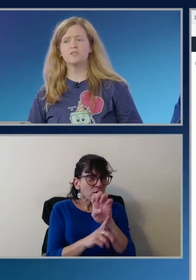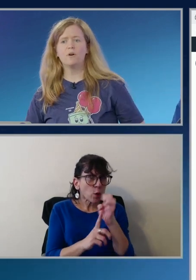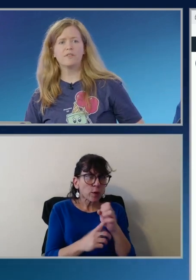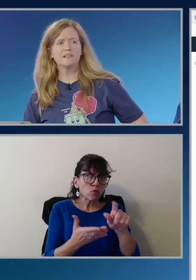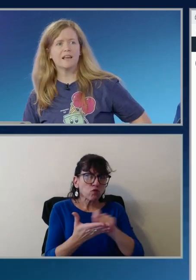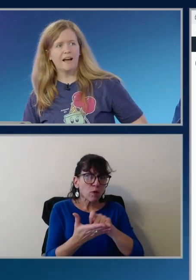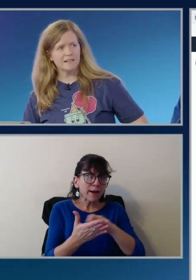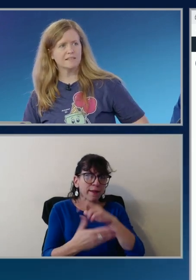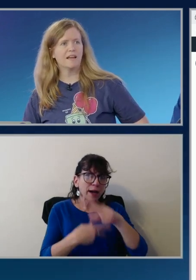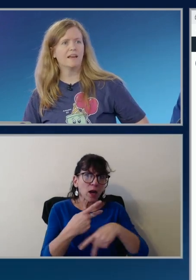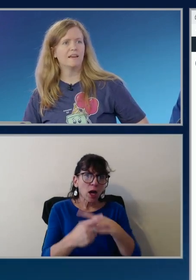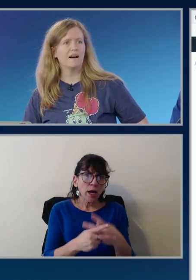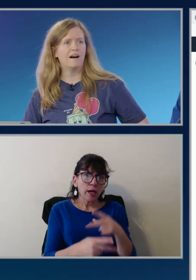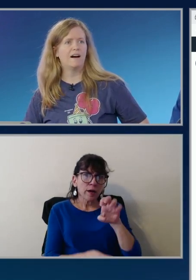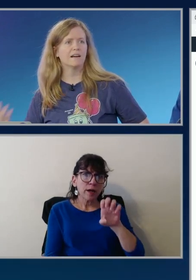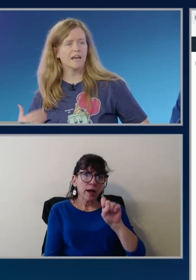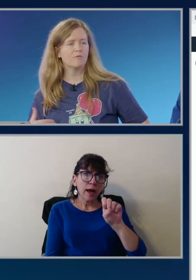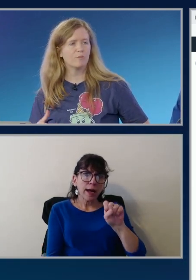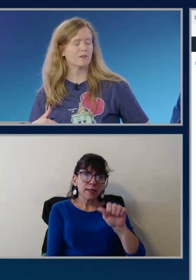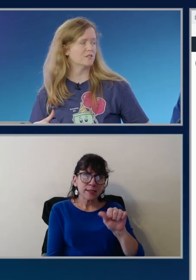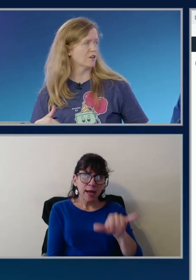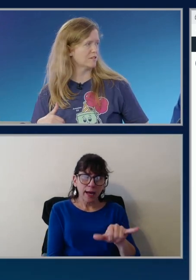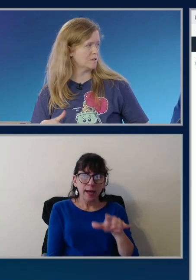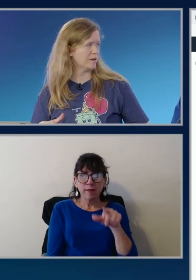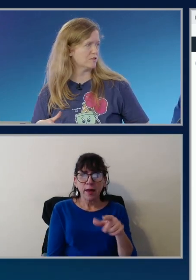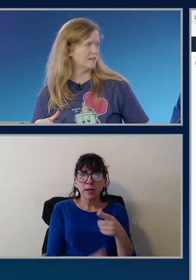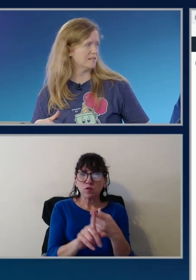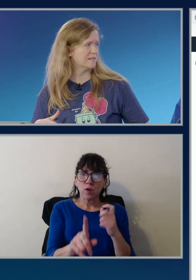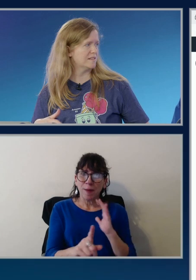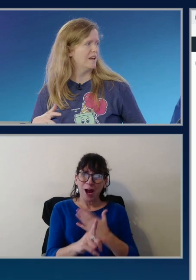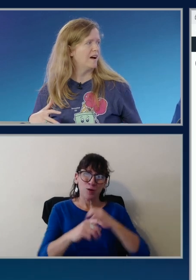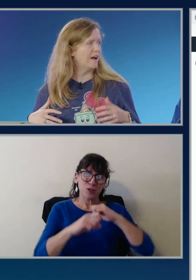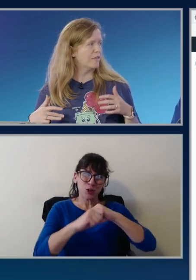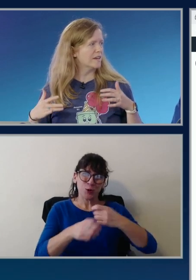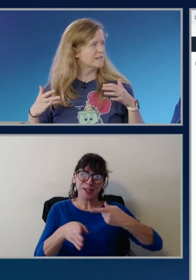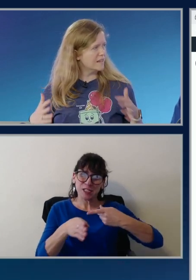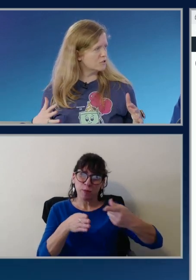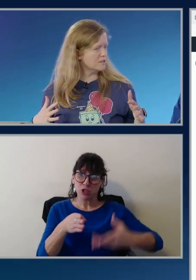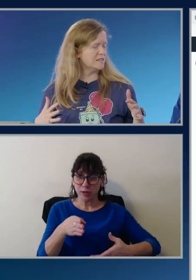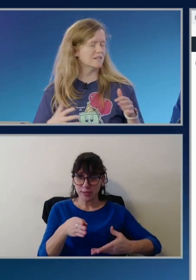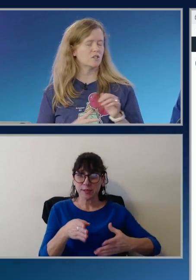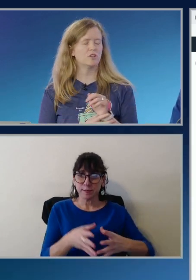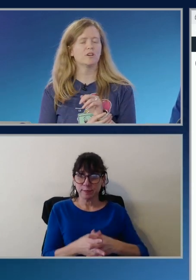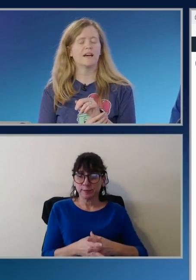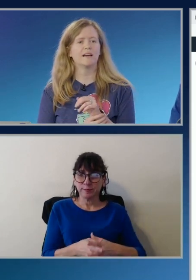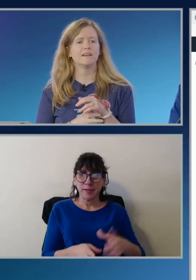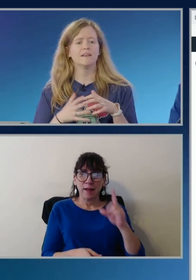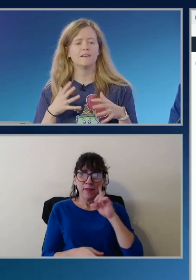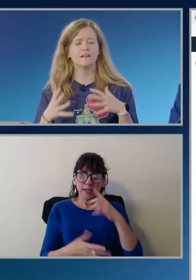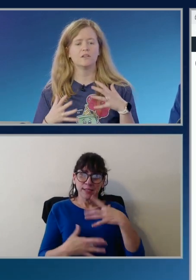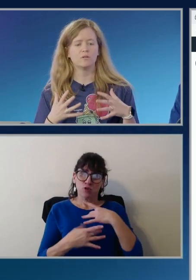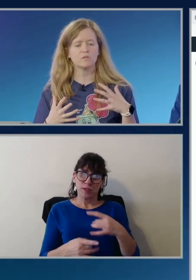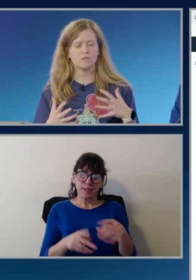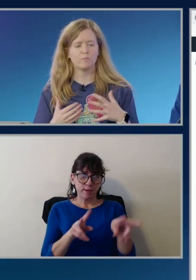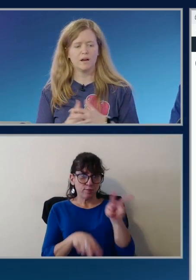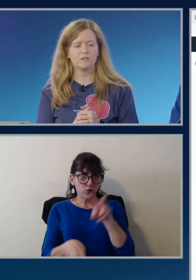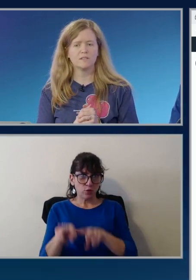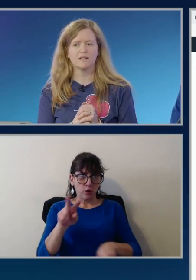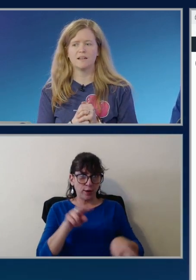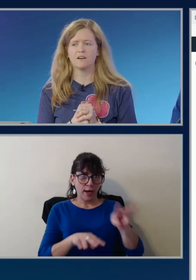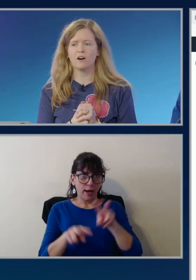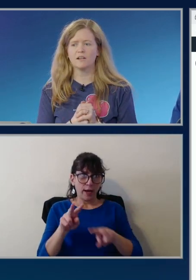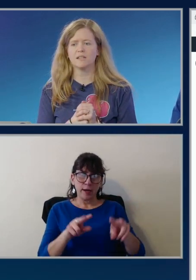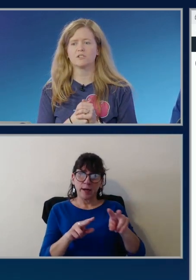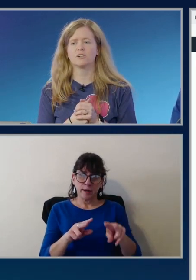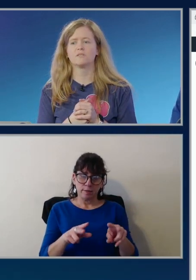Yeah, so this essay came from our security specialists. Okay. I think it's interesting to look at in, sort of modern